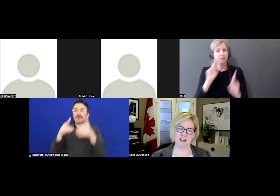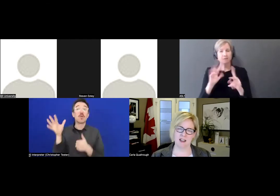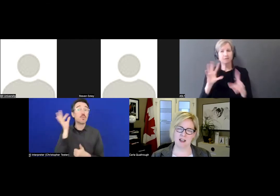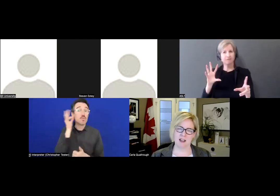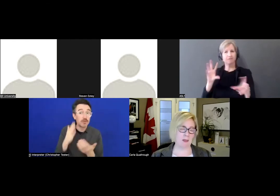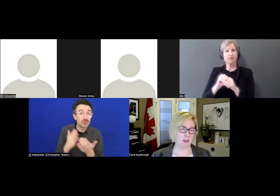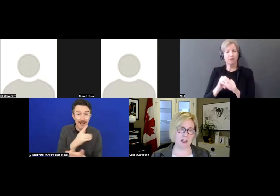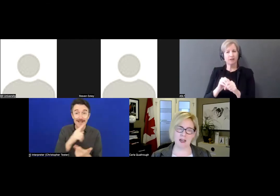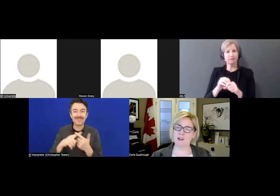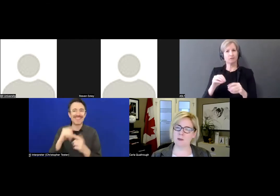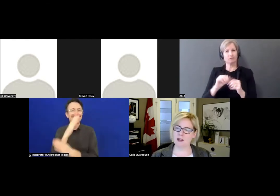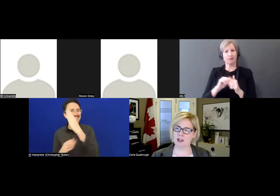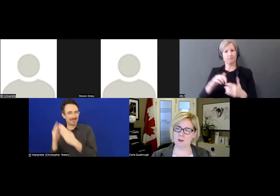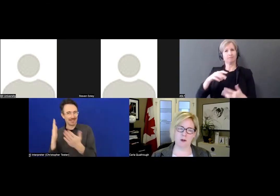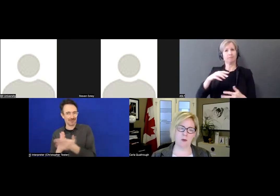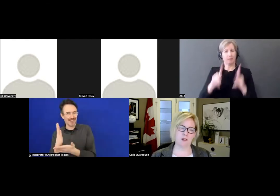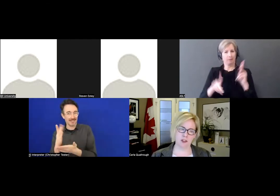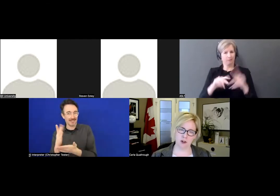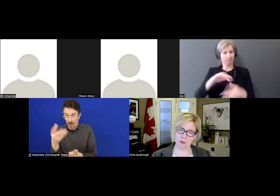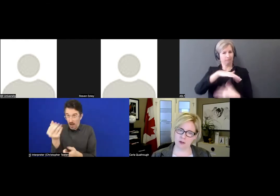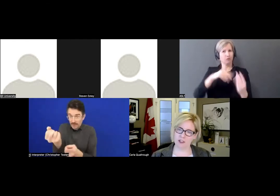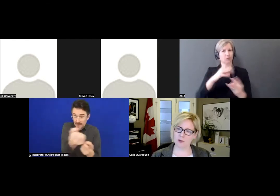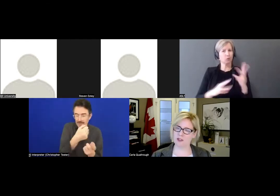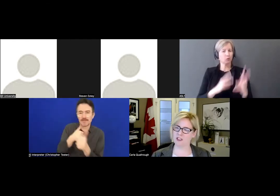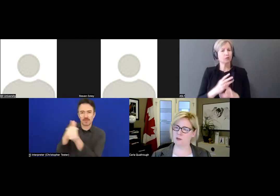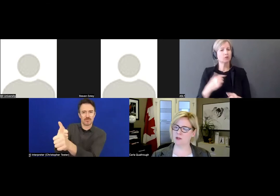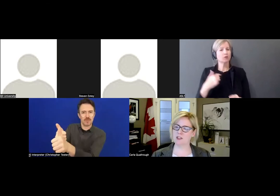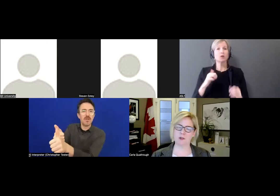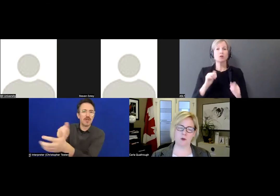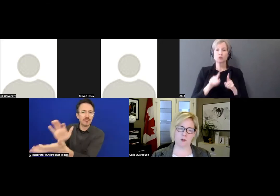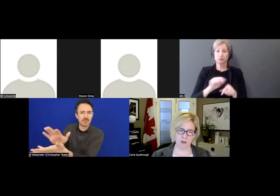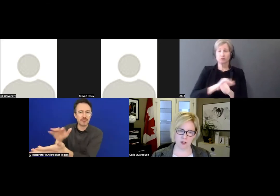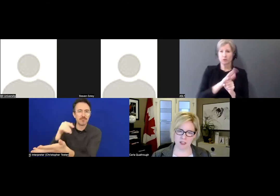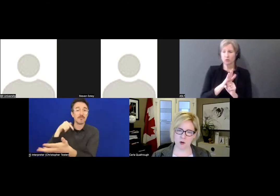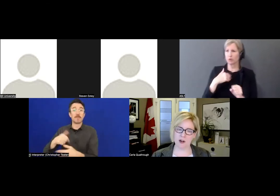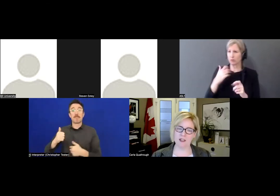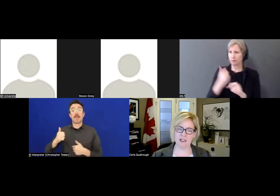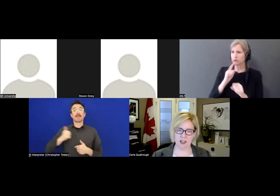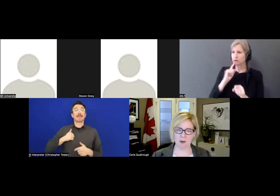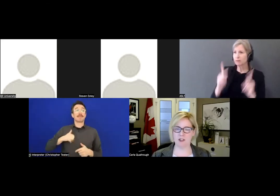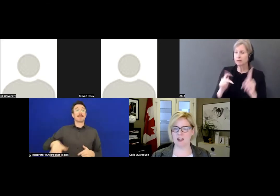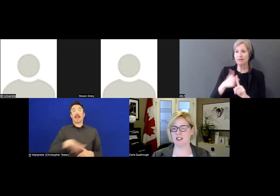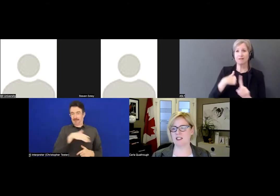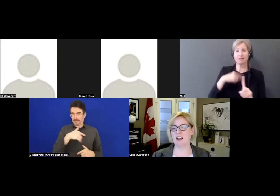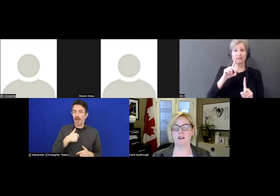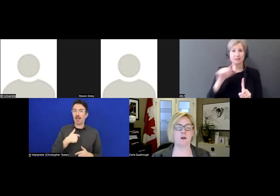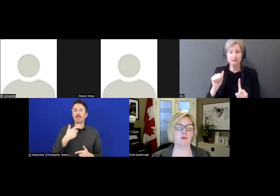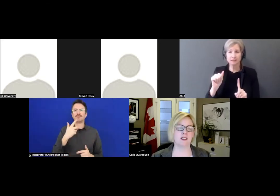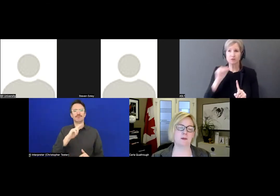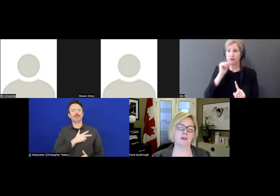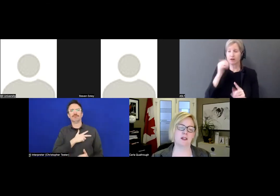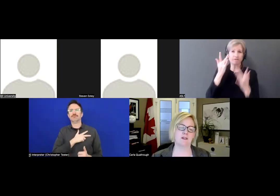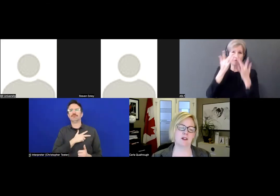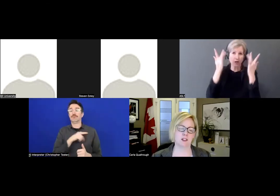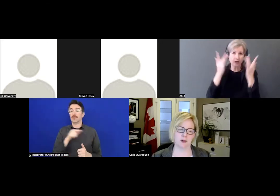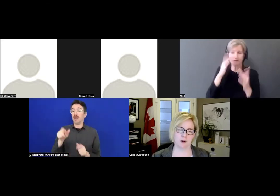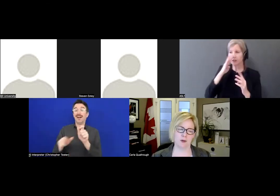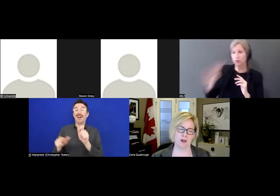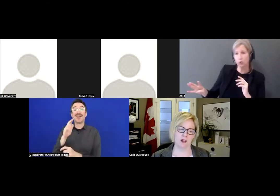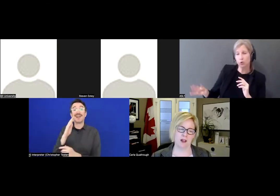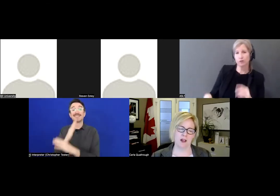society. At the beginning of the pandemic, we ensured persons with disabilities weren't overlooked and quickly established, as I said, the COVID Disability